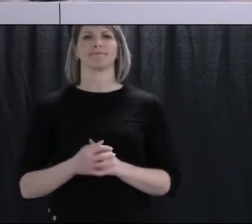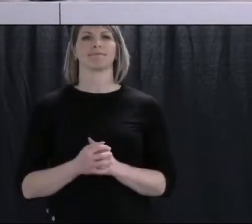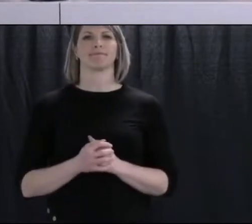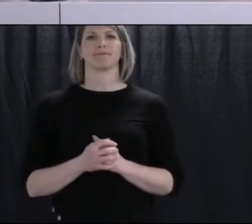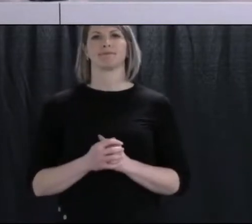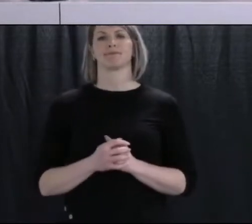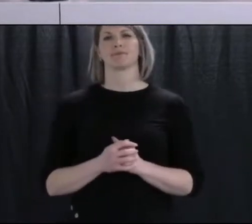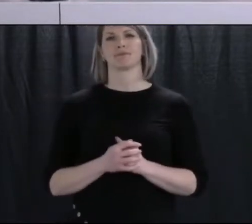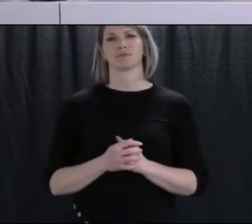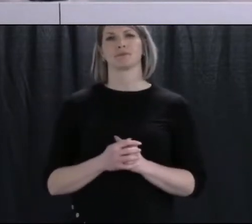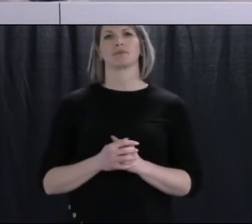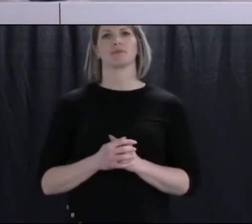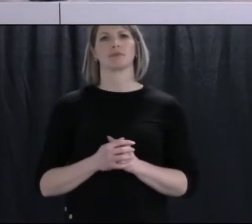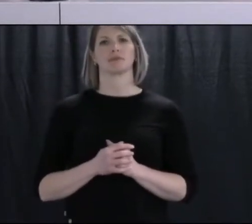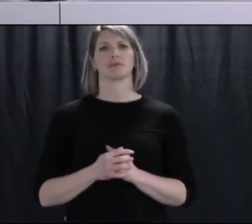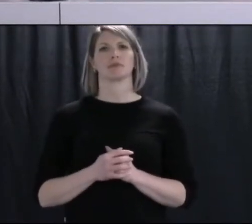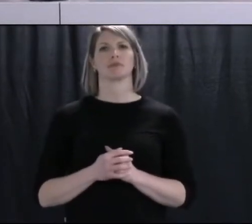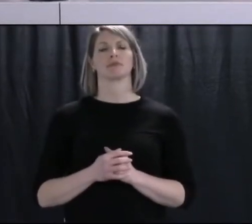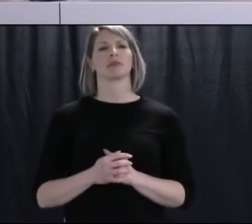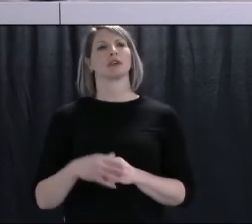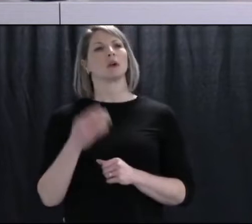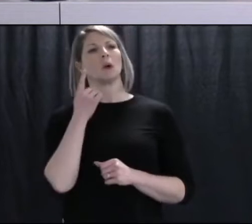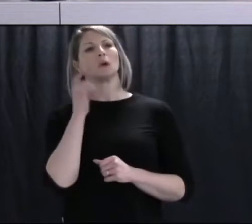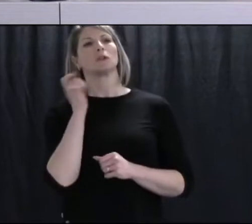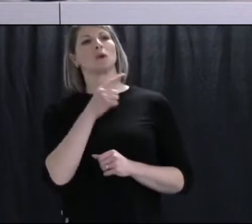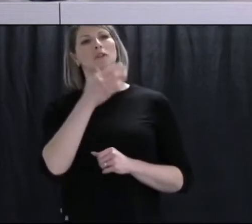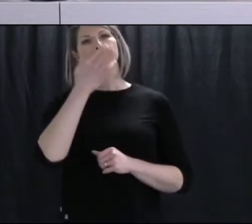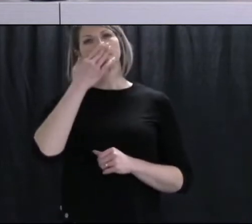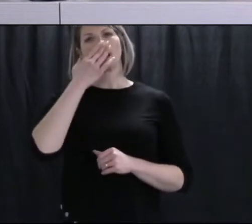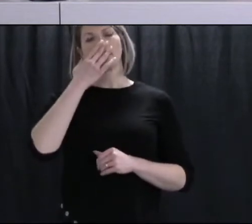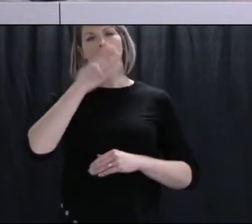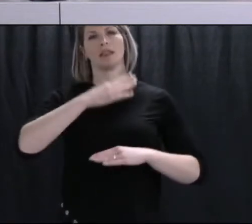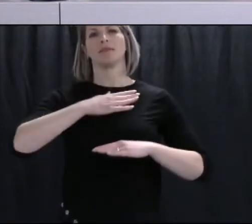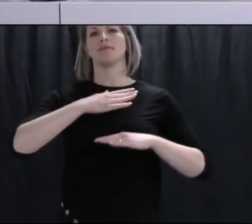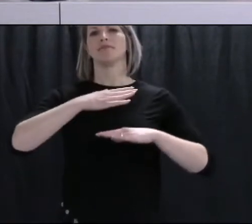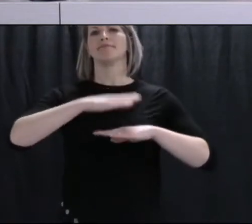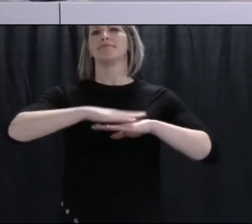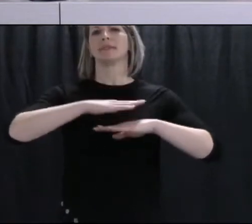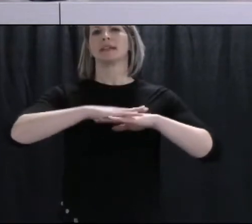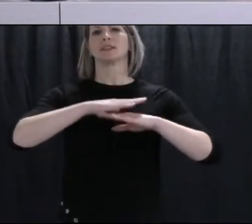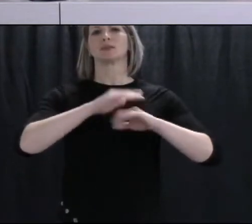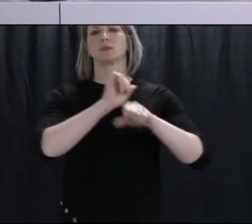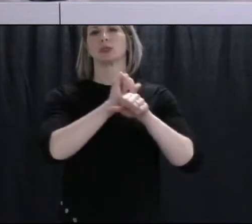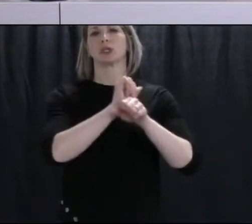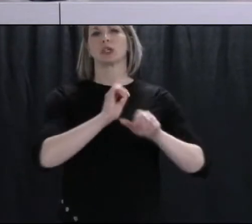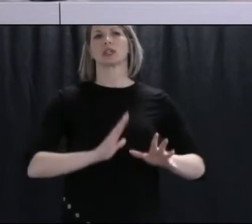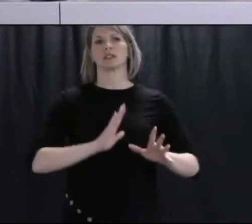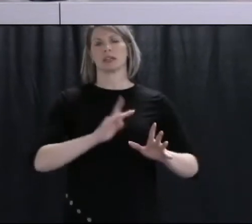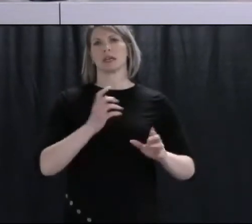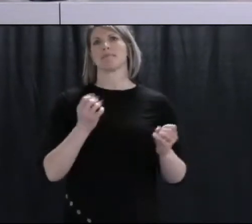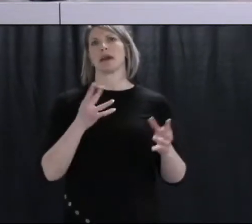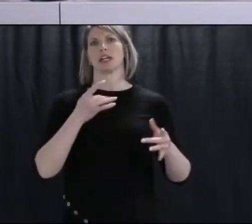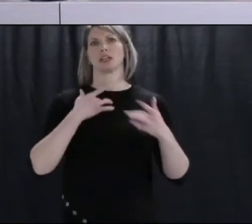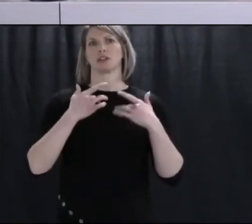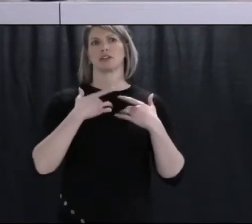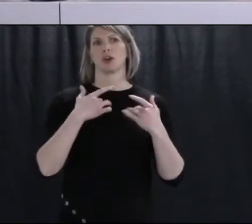from people who are working on the front lines, they're saying there is a major supply issue with personal protective equipment for public health nurses within community